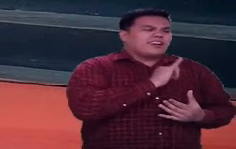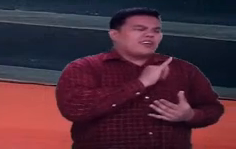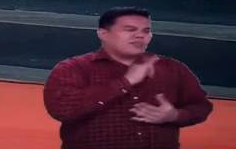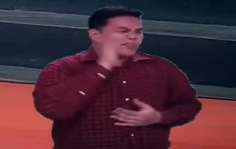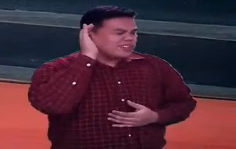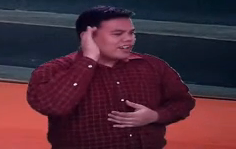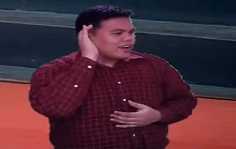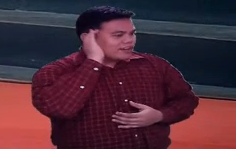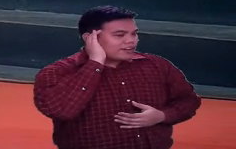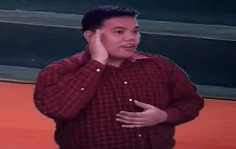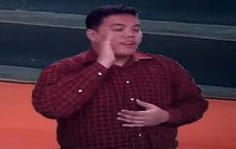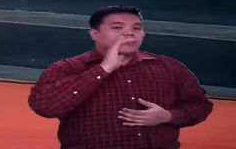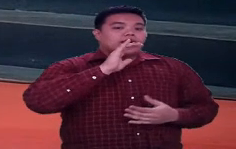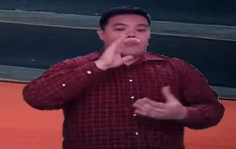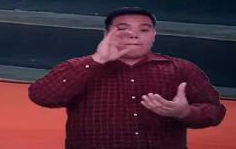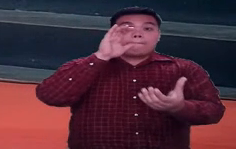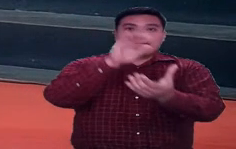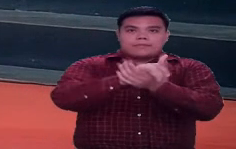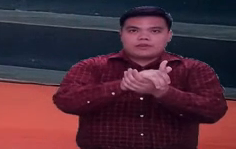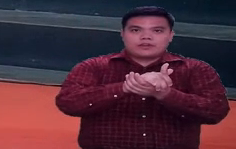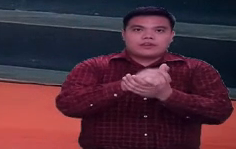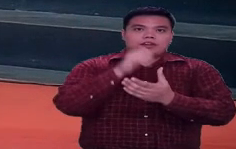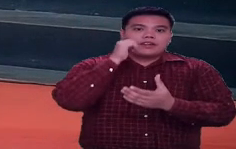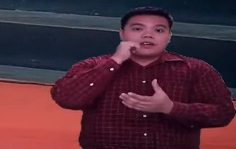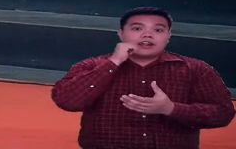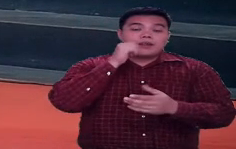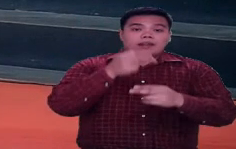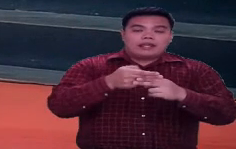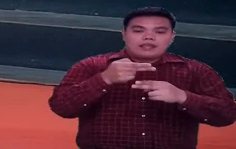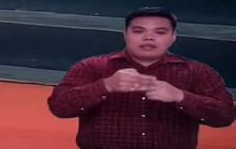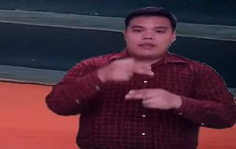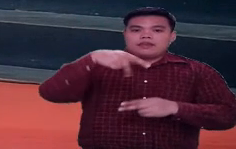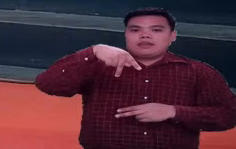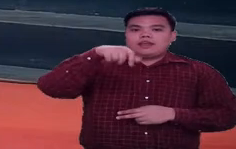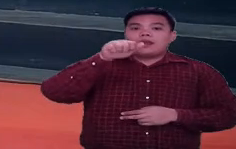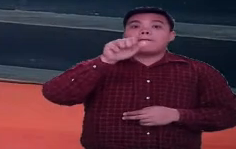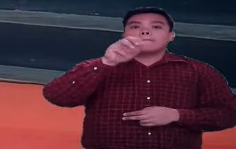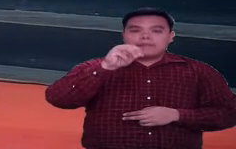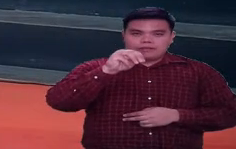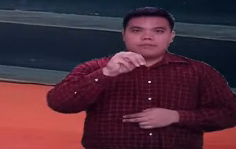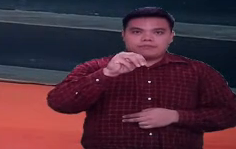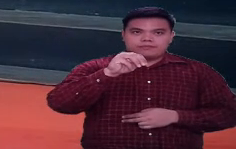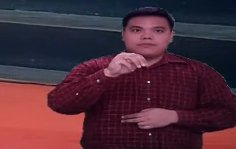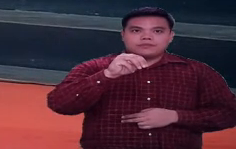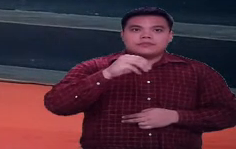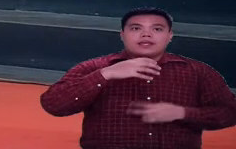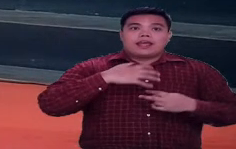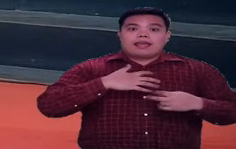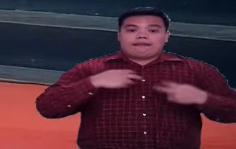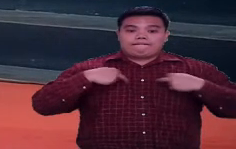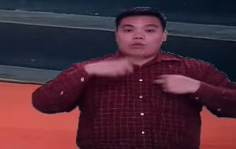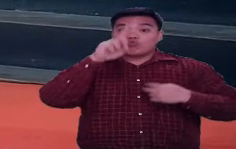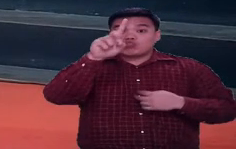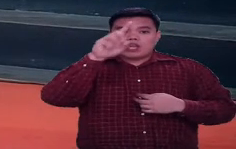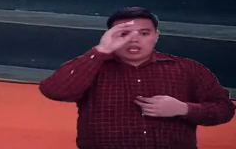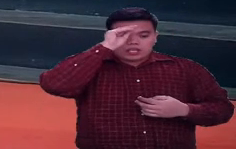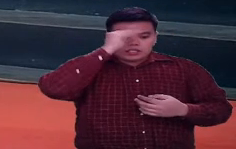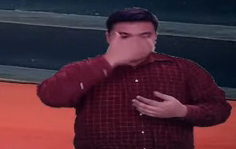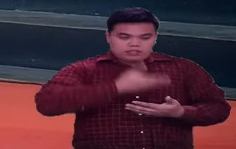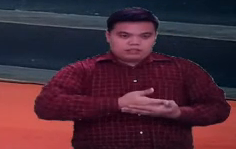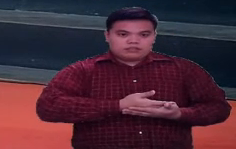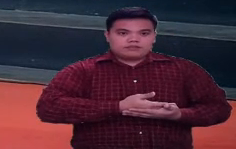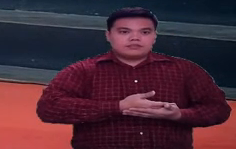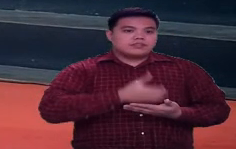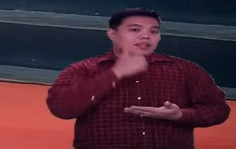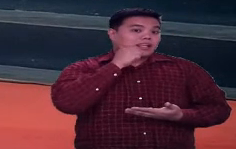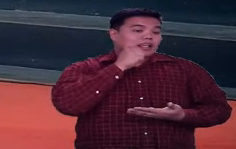You heard that I am married to a lady named Pam, and also we have one child, and